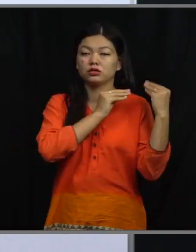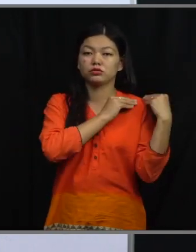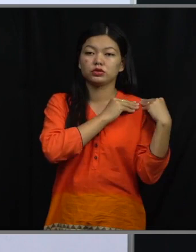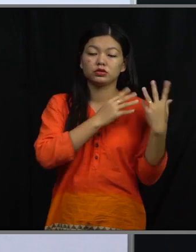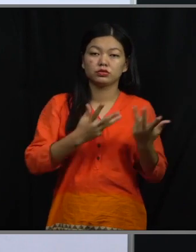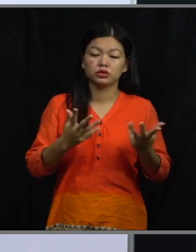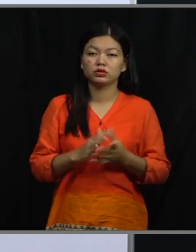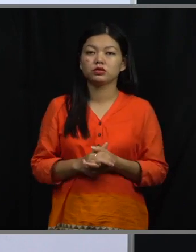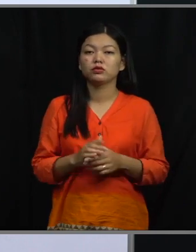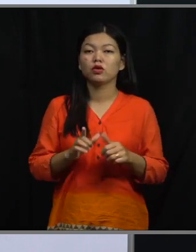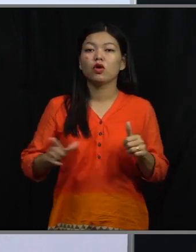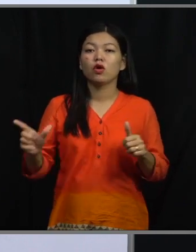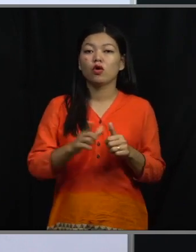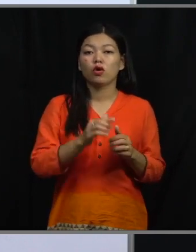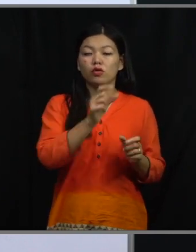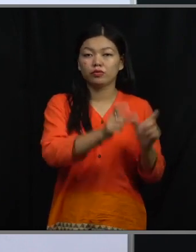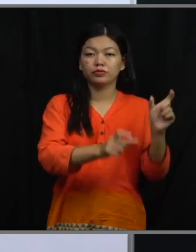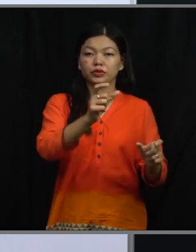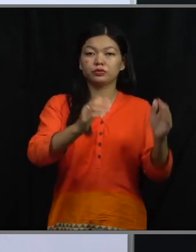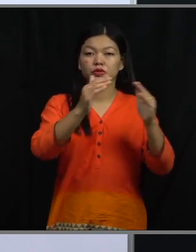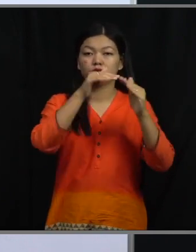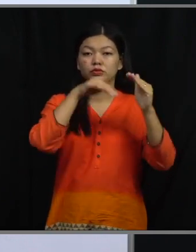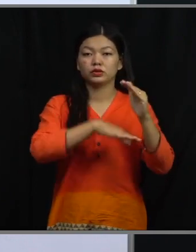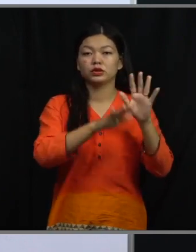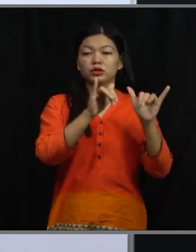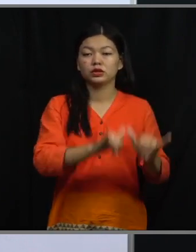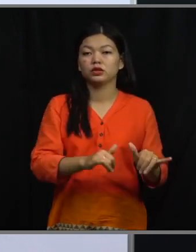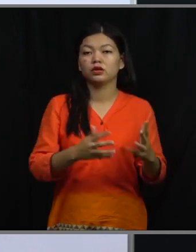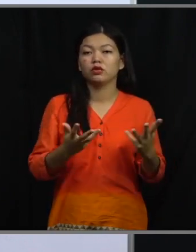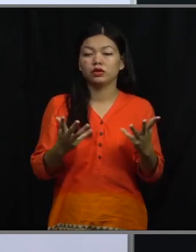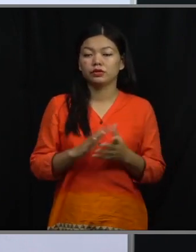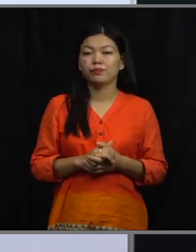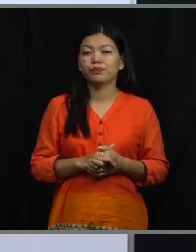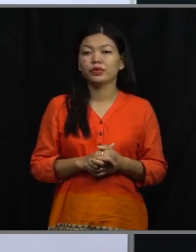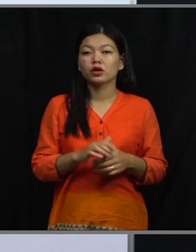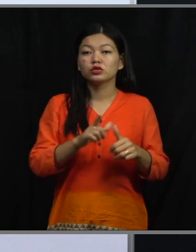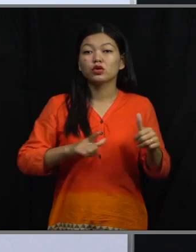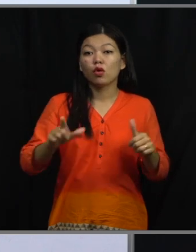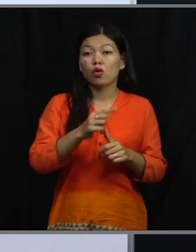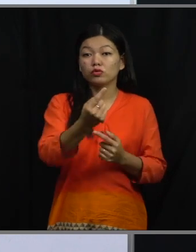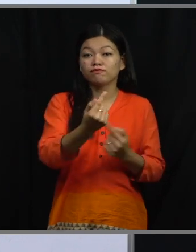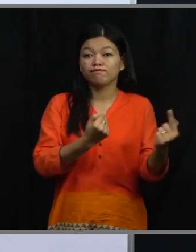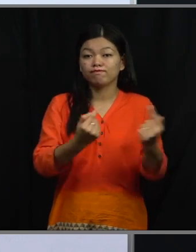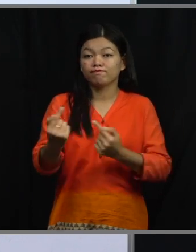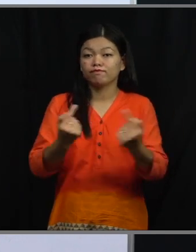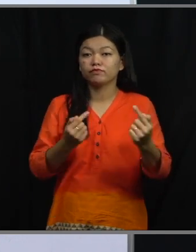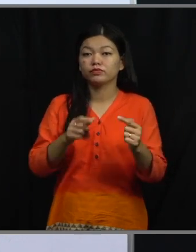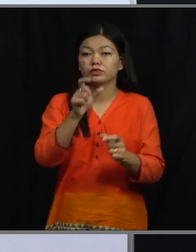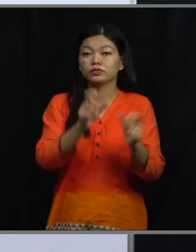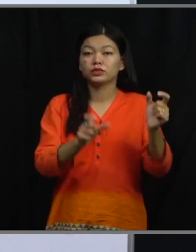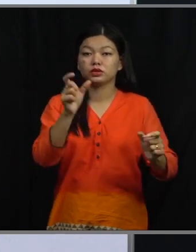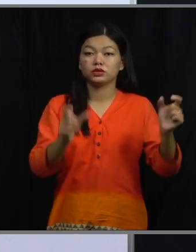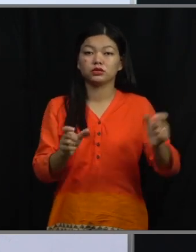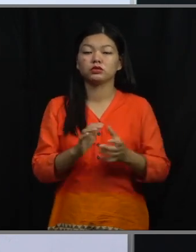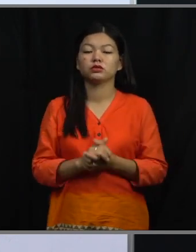social system of the society, you know, there are certain rights and duties which has been given to every individual. So in the same manner,